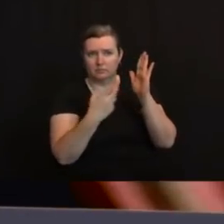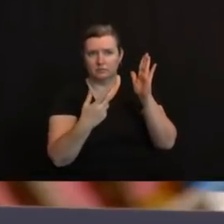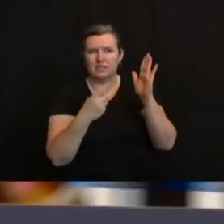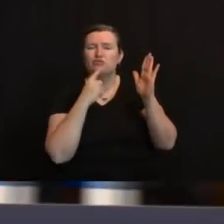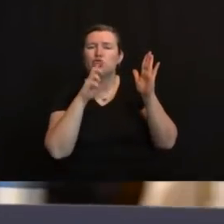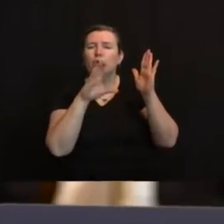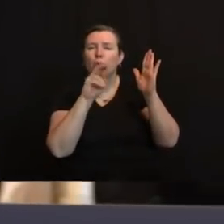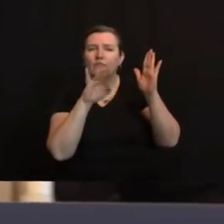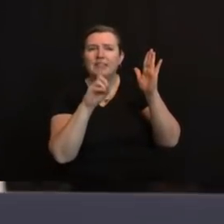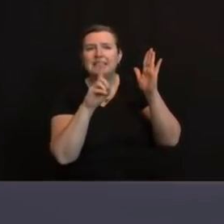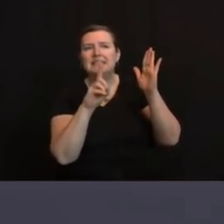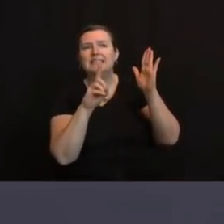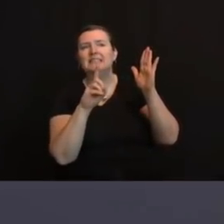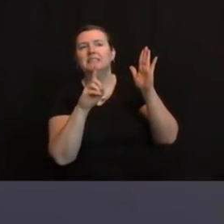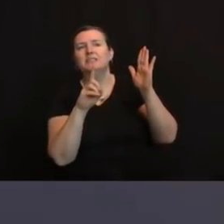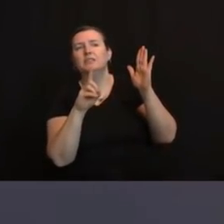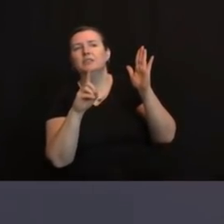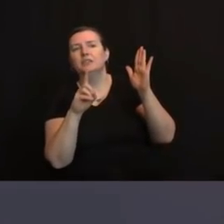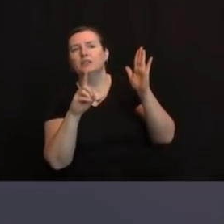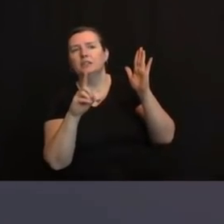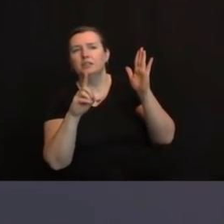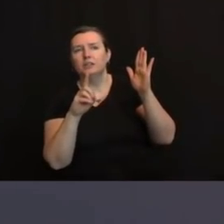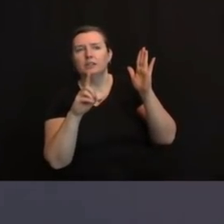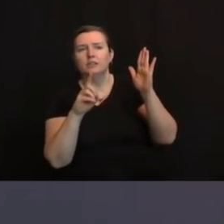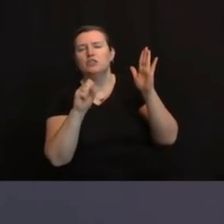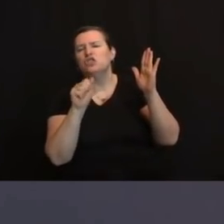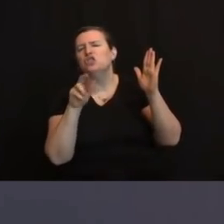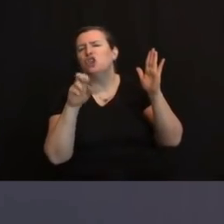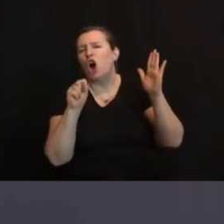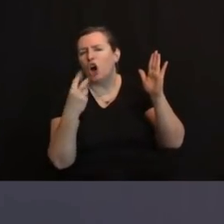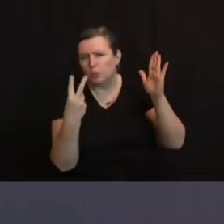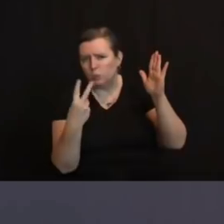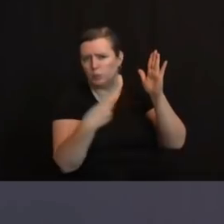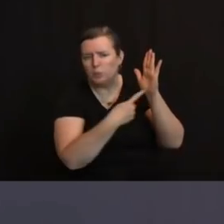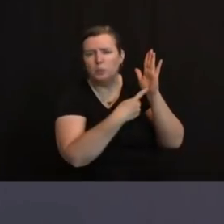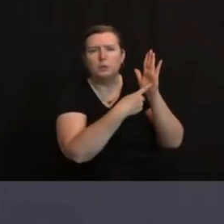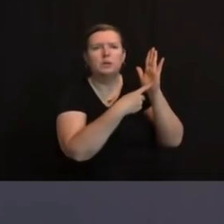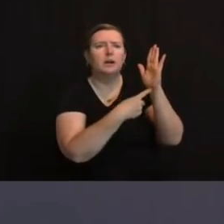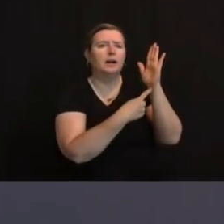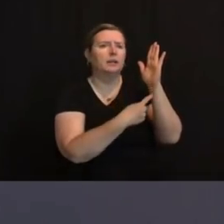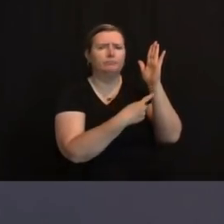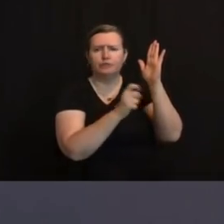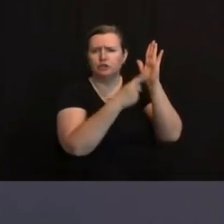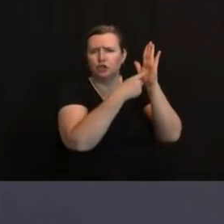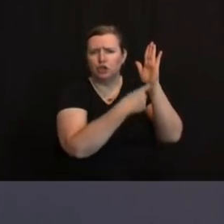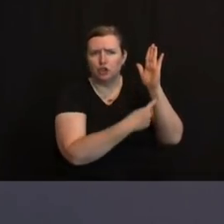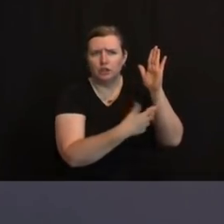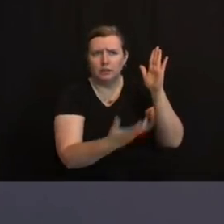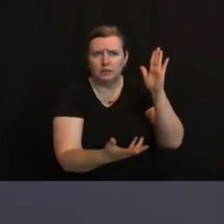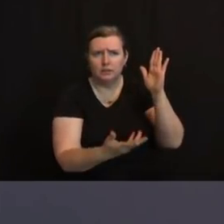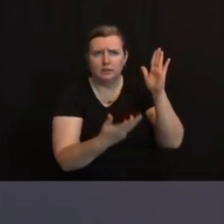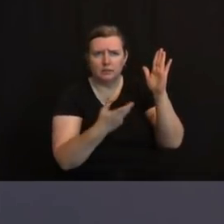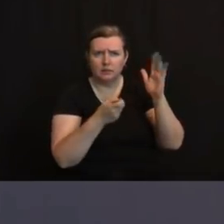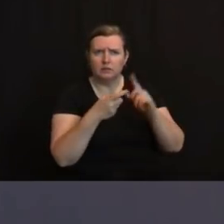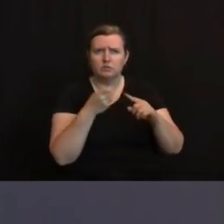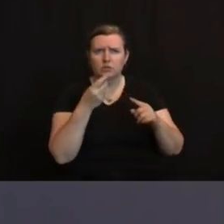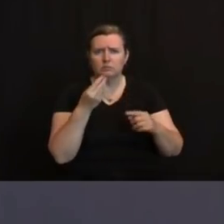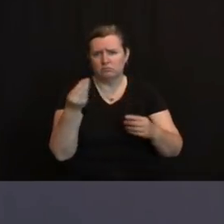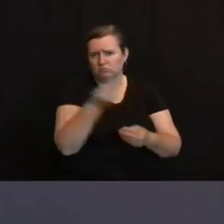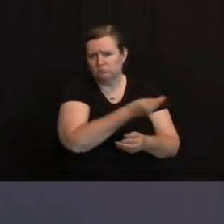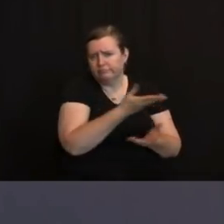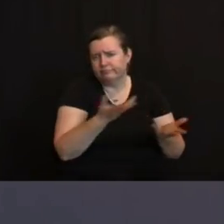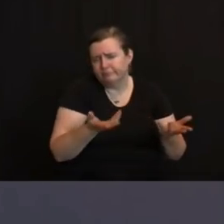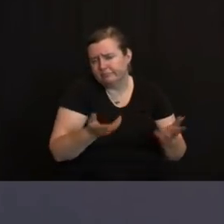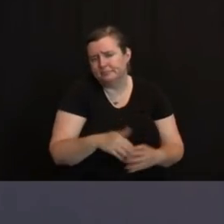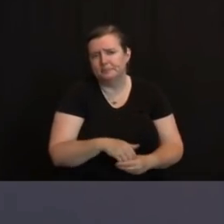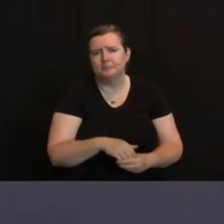I could promise you, beyond the shadow of a doubt, the reason why that Ed and his team have gone through this solemn responsibility was to